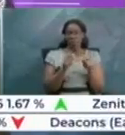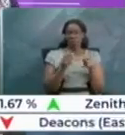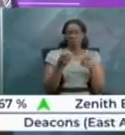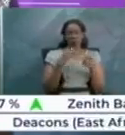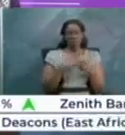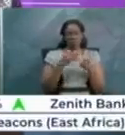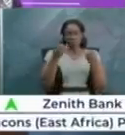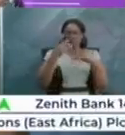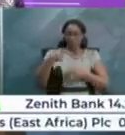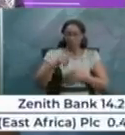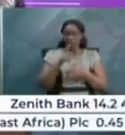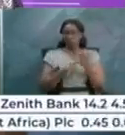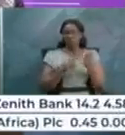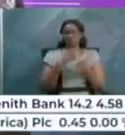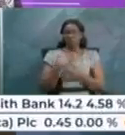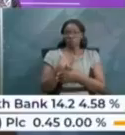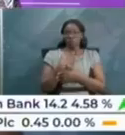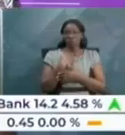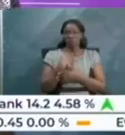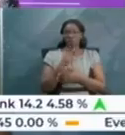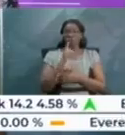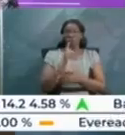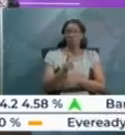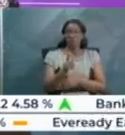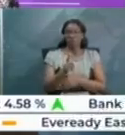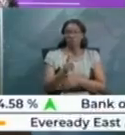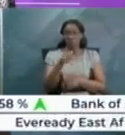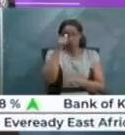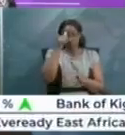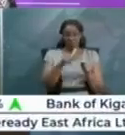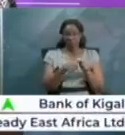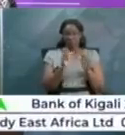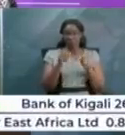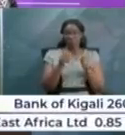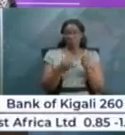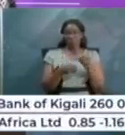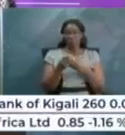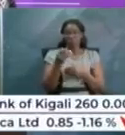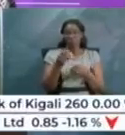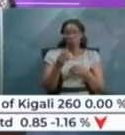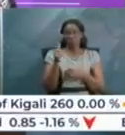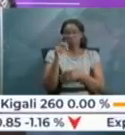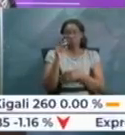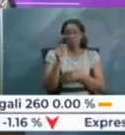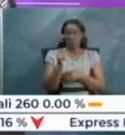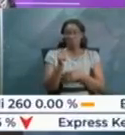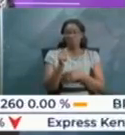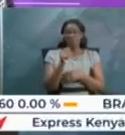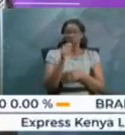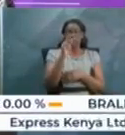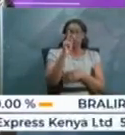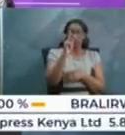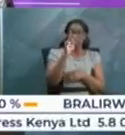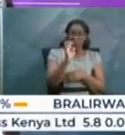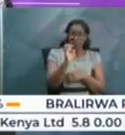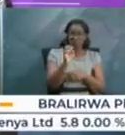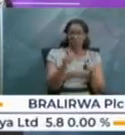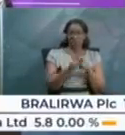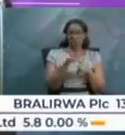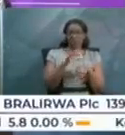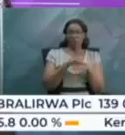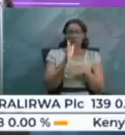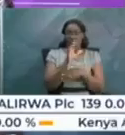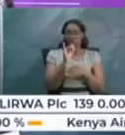know if you want any of them and put in the order. Remember, you can let us know on our social media platforms at Metropole TV KE, and we'll get back to you as soon as